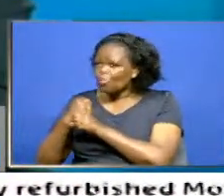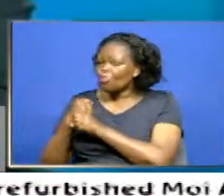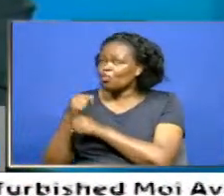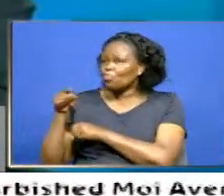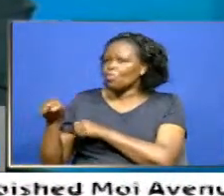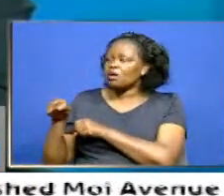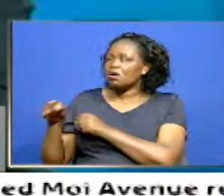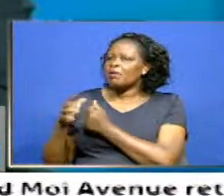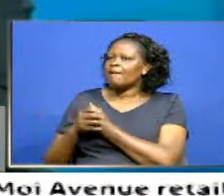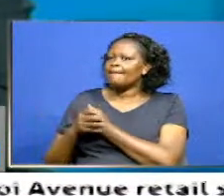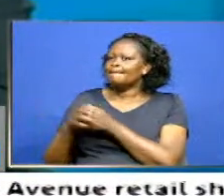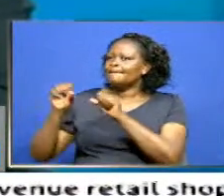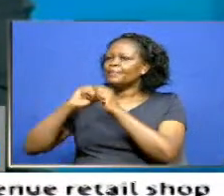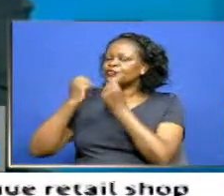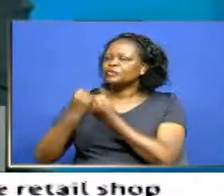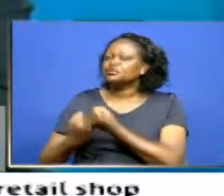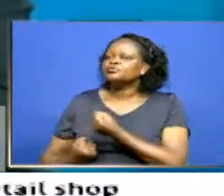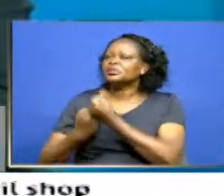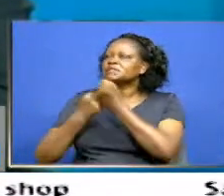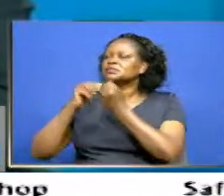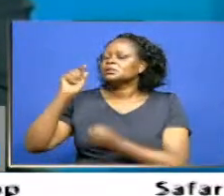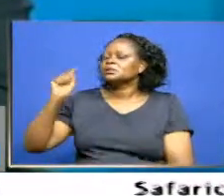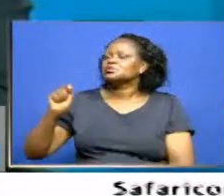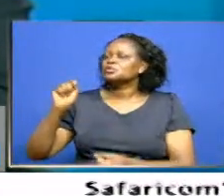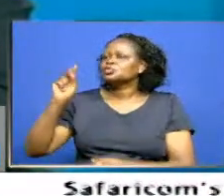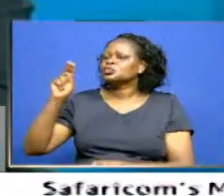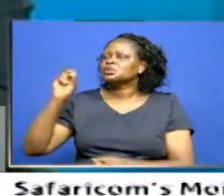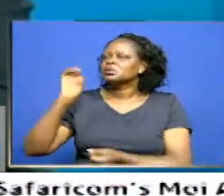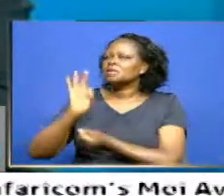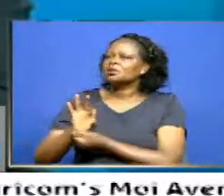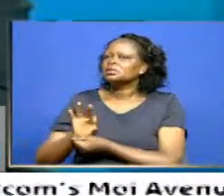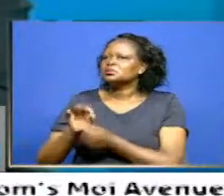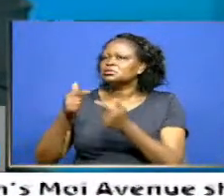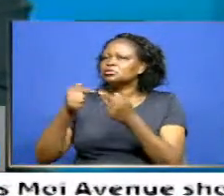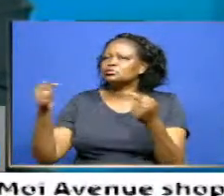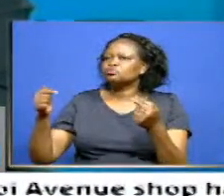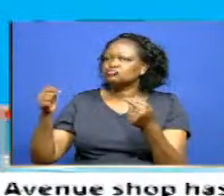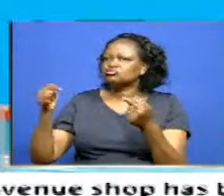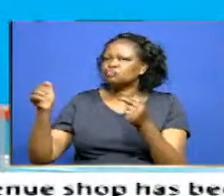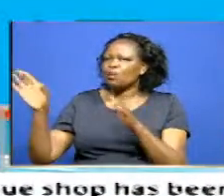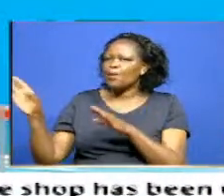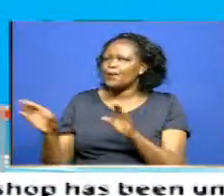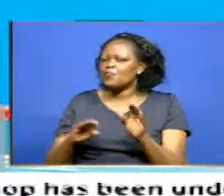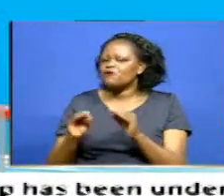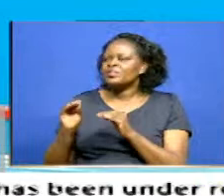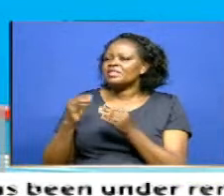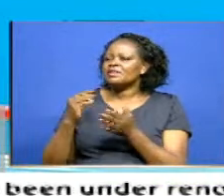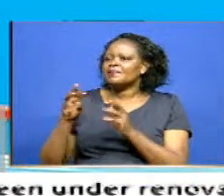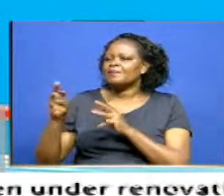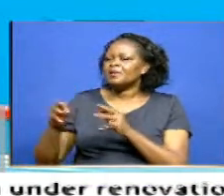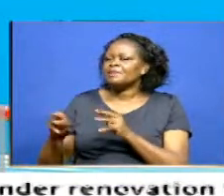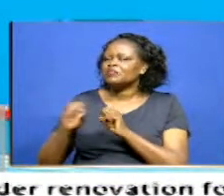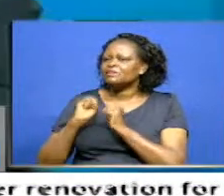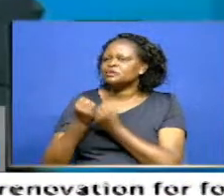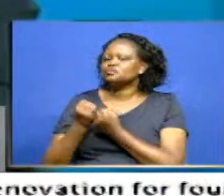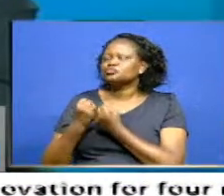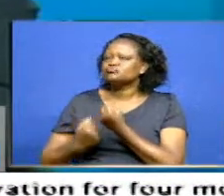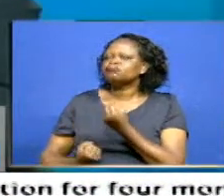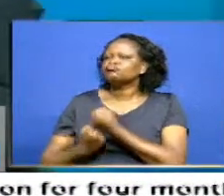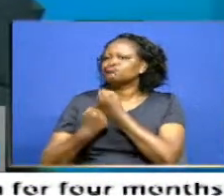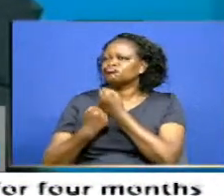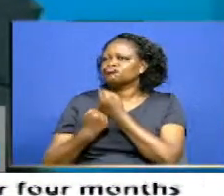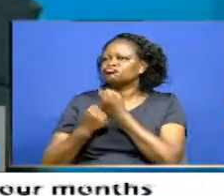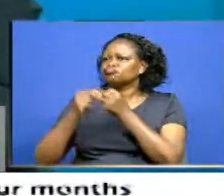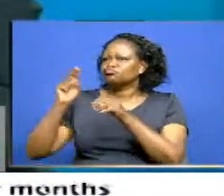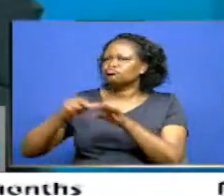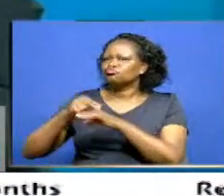the Social Assistance Act of 2013, as opposed to moving that the management of social assistance into the